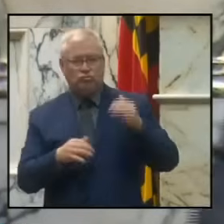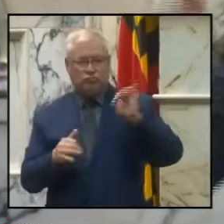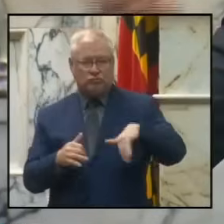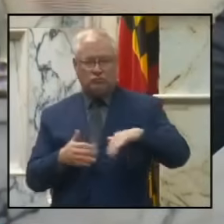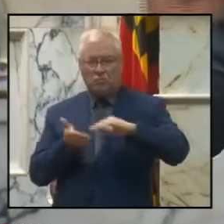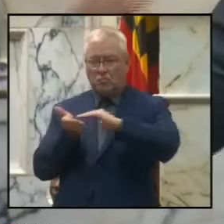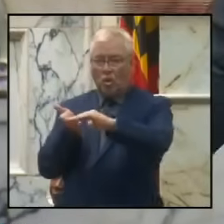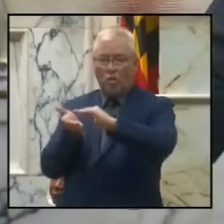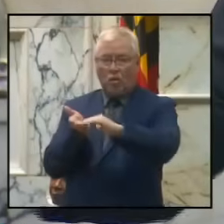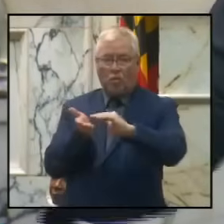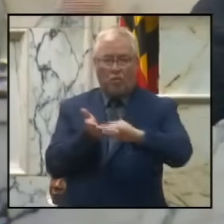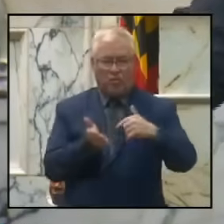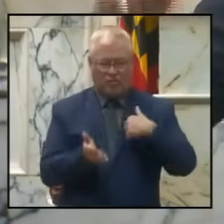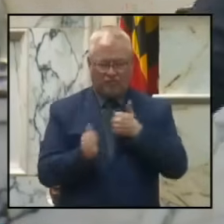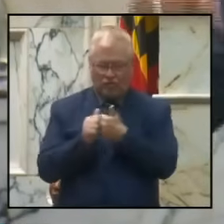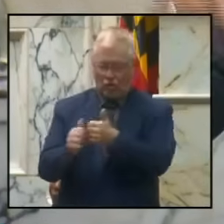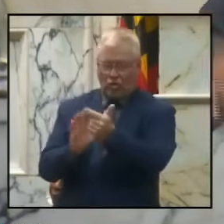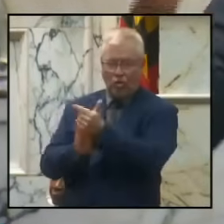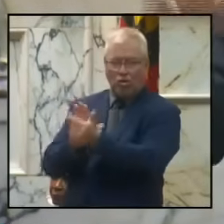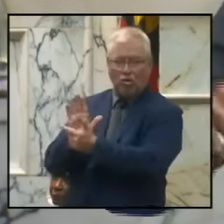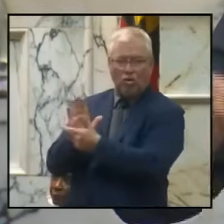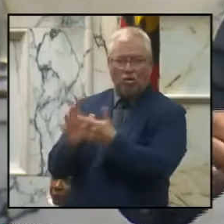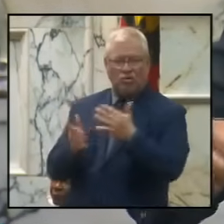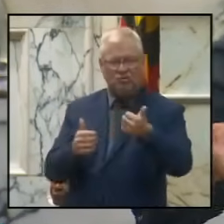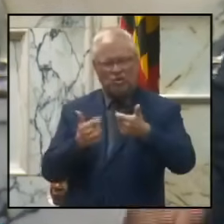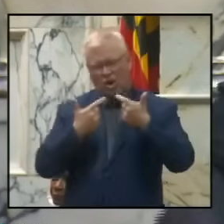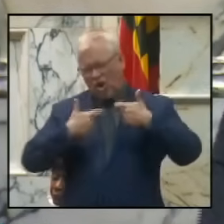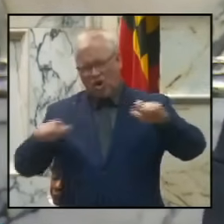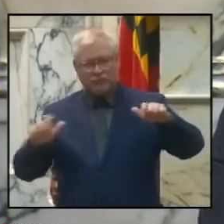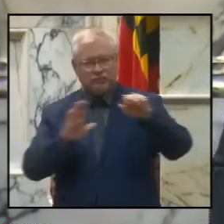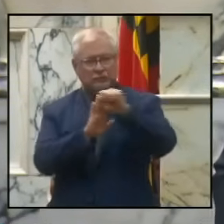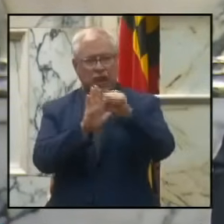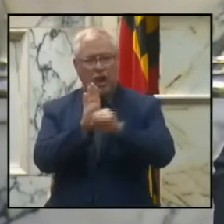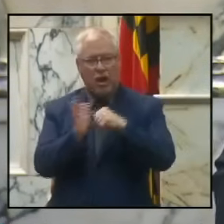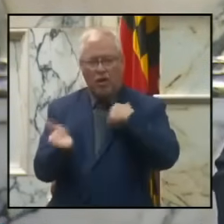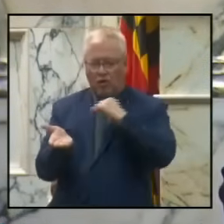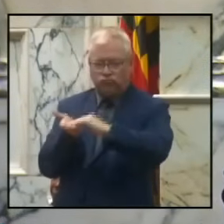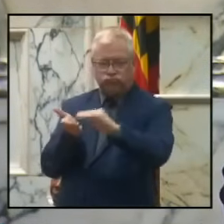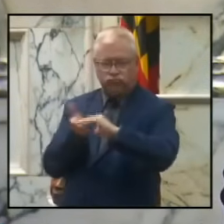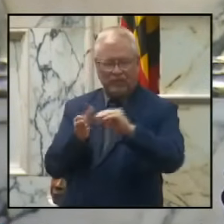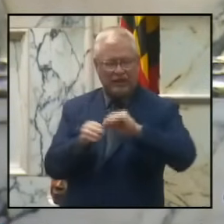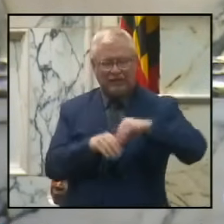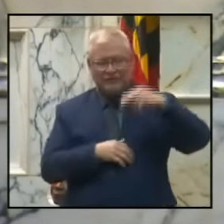year, the largest state pardon in our nation's history.